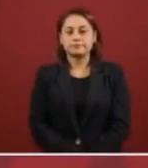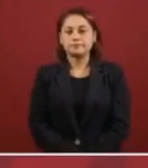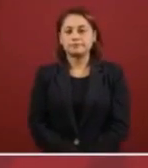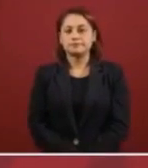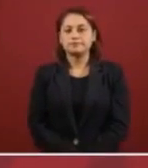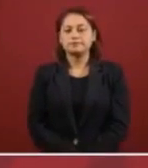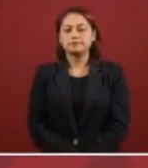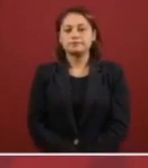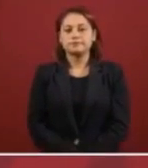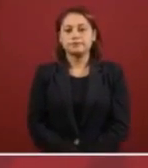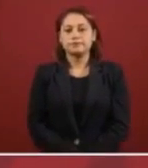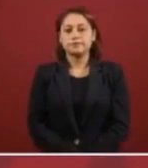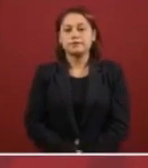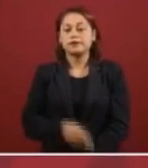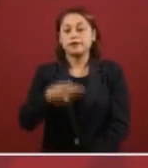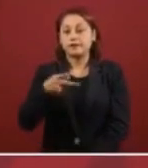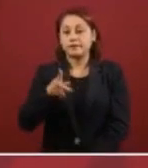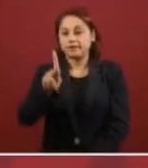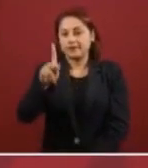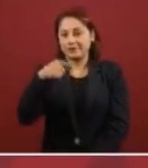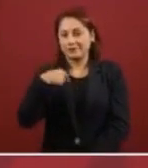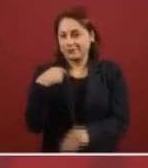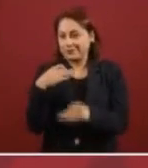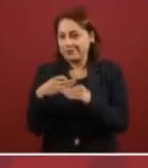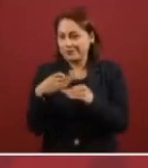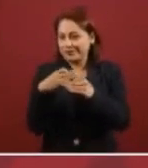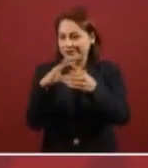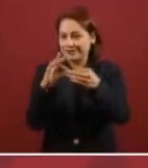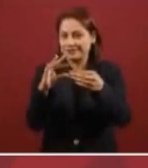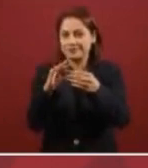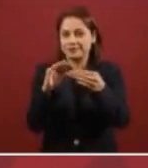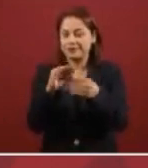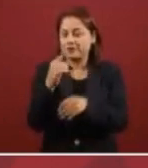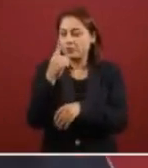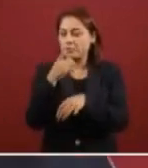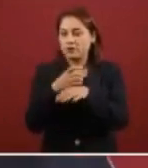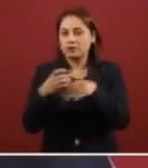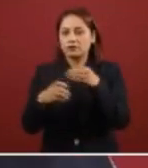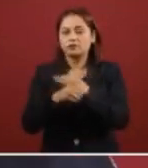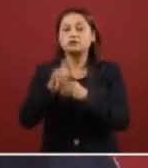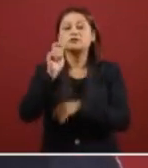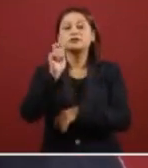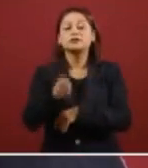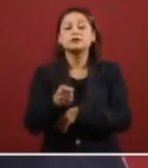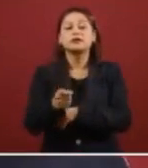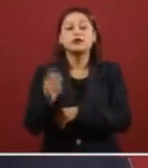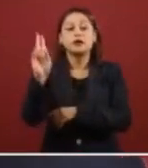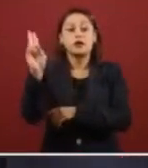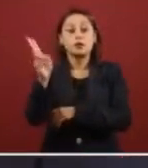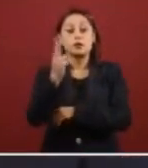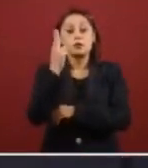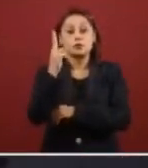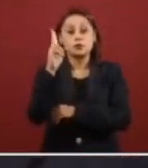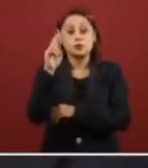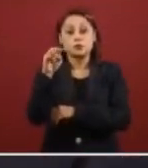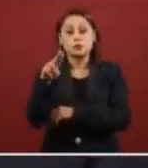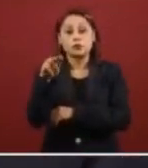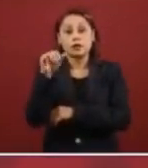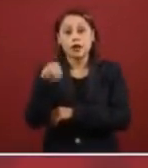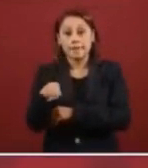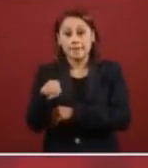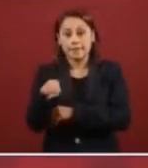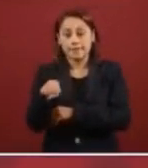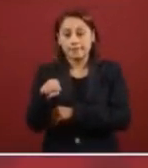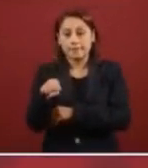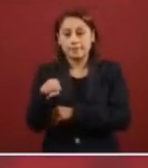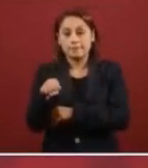But I am also going to point something out. UNAM is one of the best